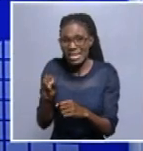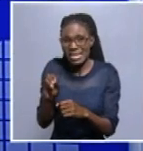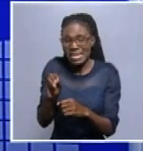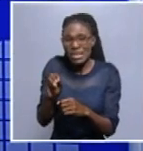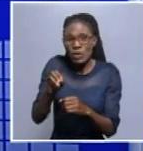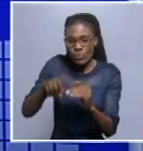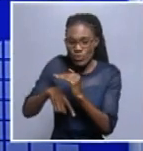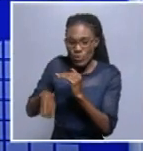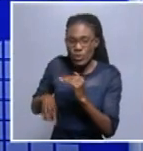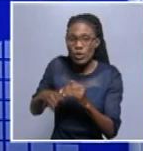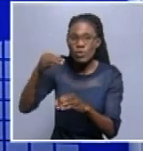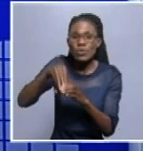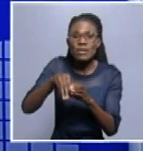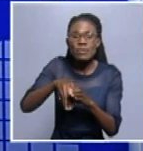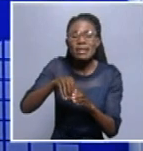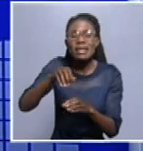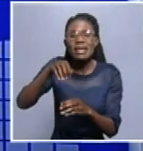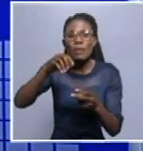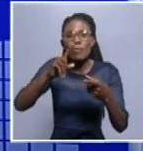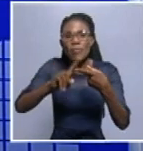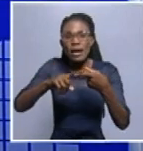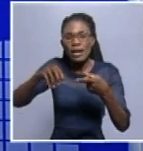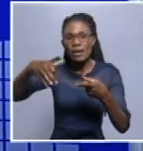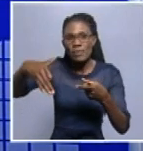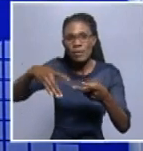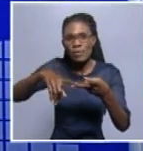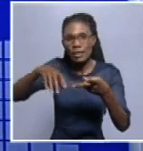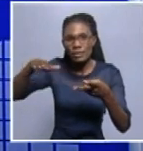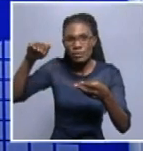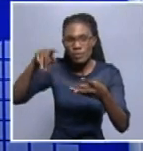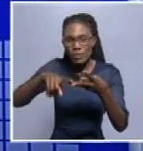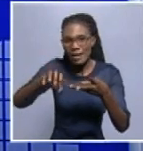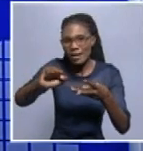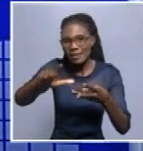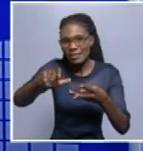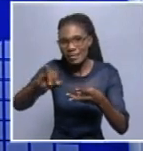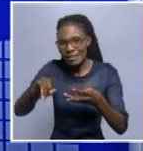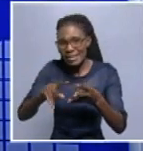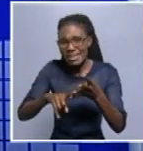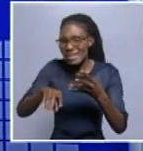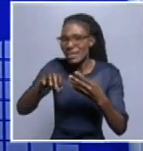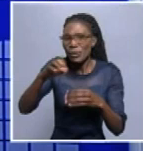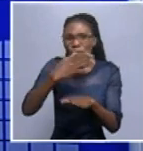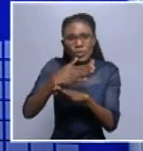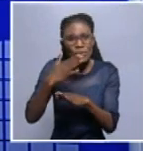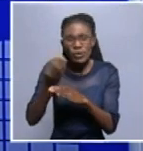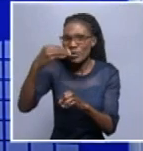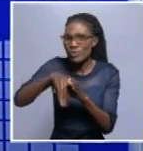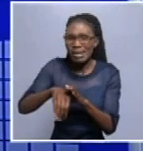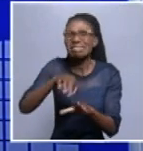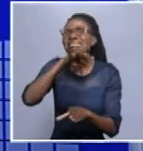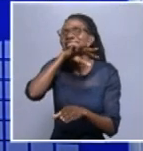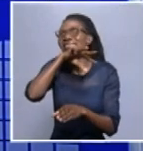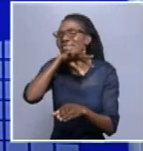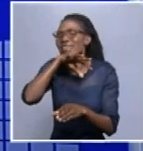the move, including Namibia, Zimbabwe, Algeria, and Liberia. Joining us on the line to help us make sense of the issue is